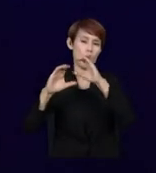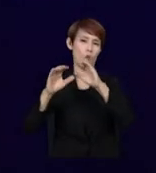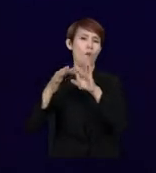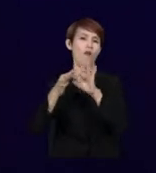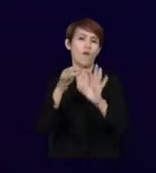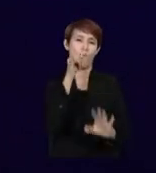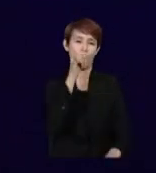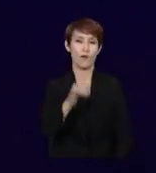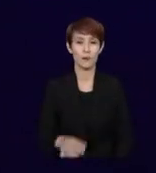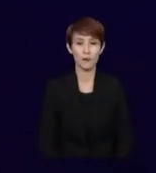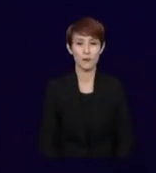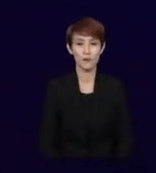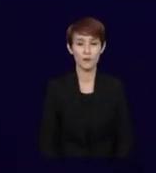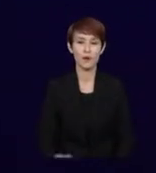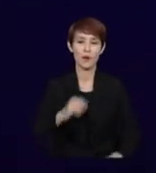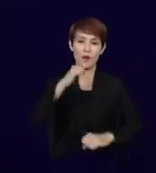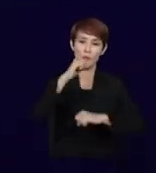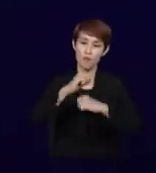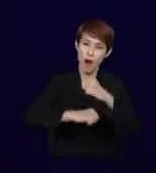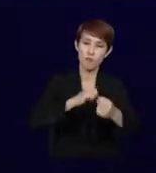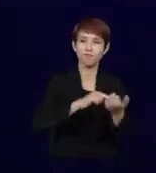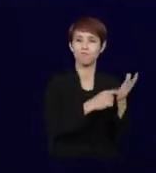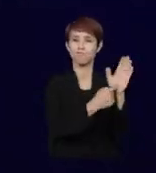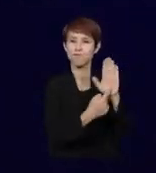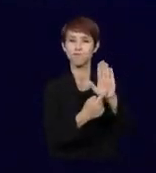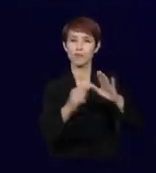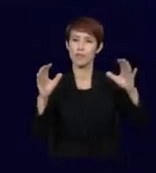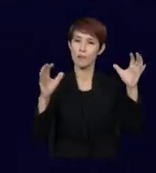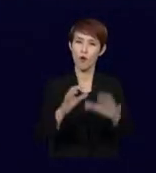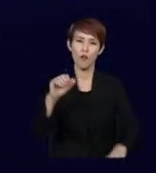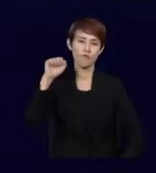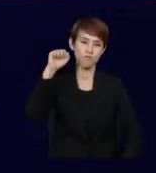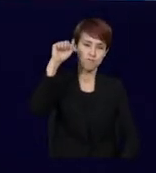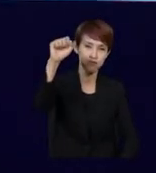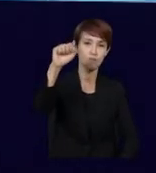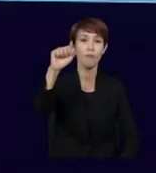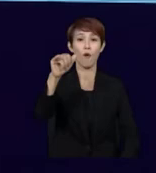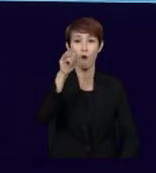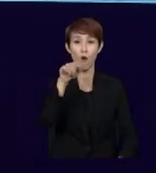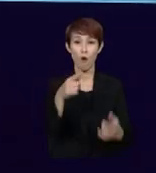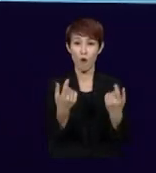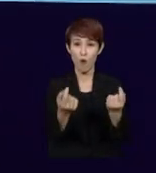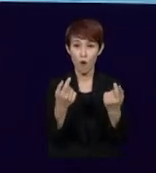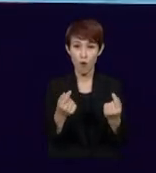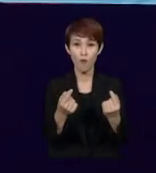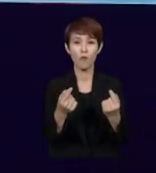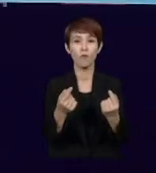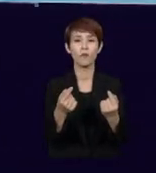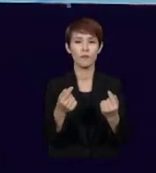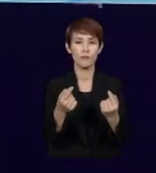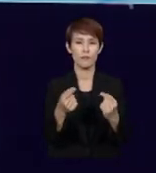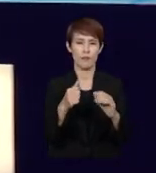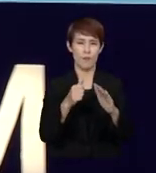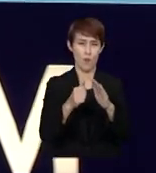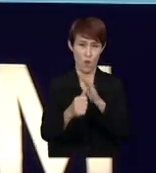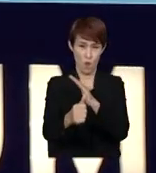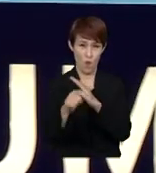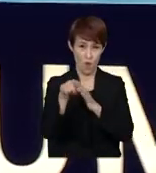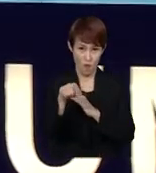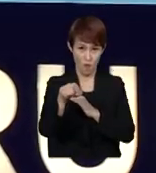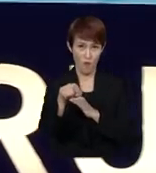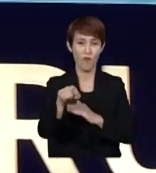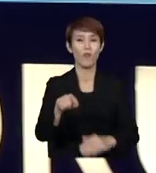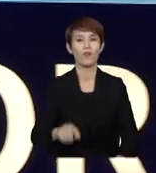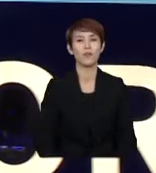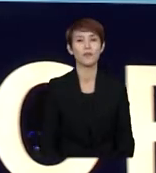association, and free assembly, to mention only the most obvious. Now, you can try to reach others just